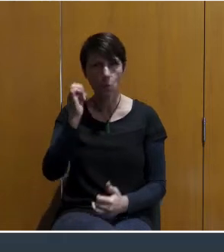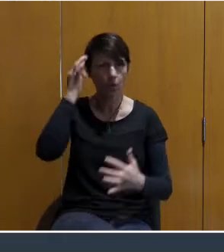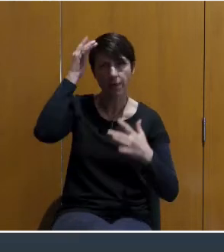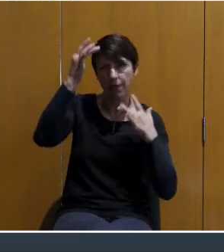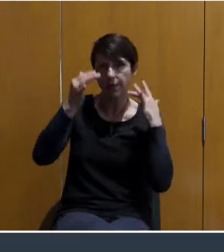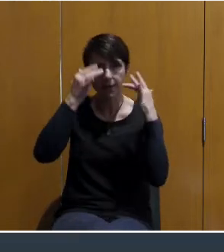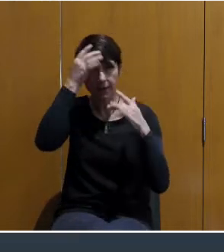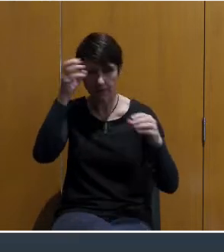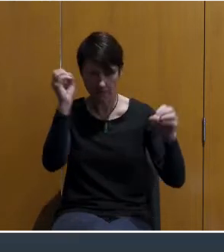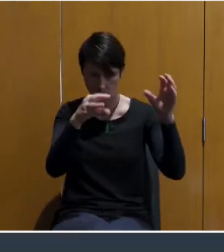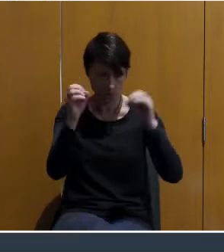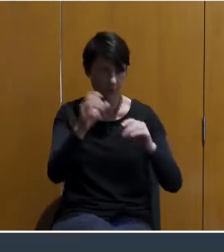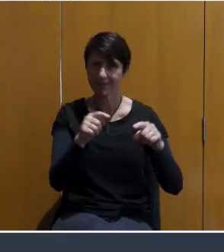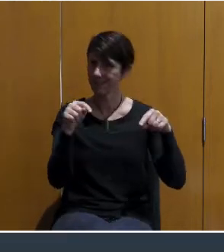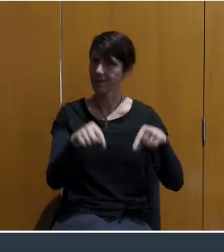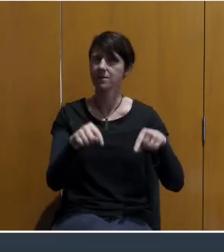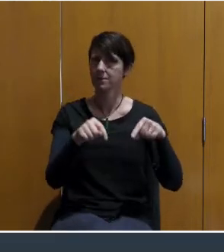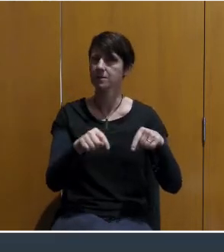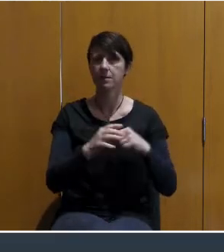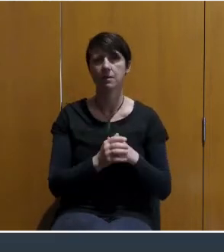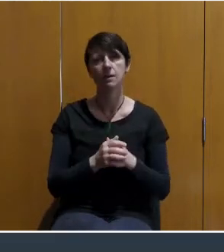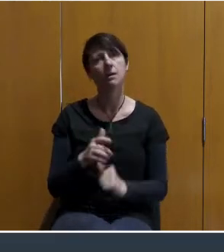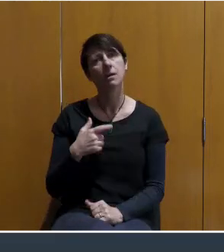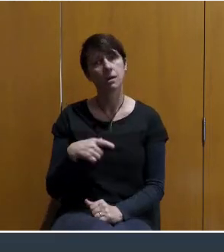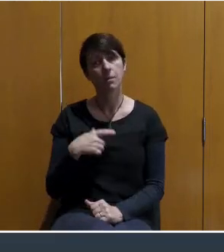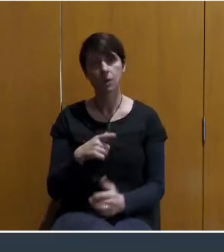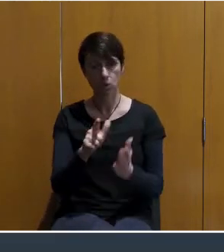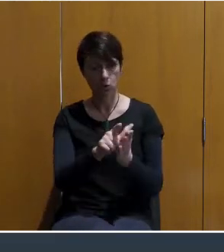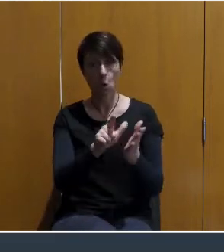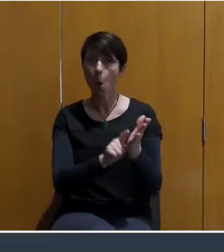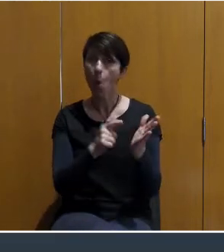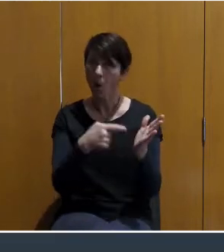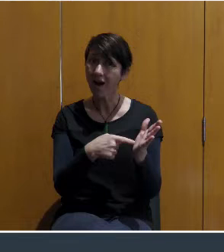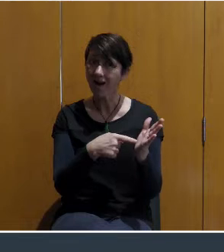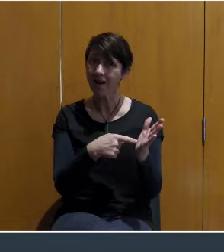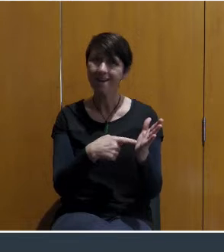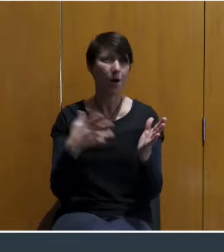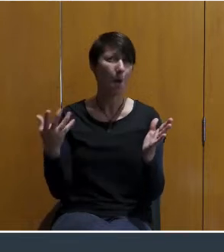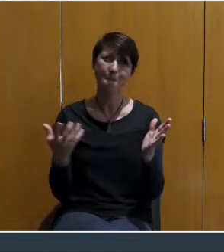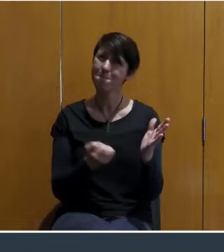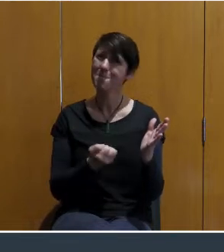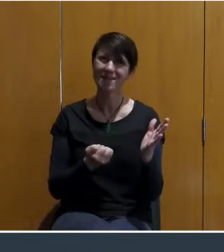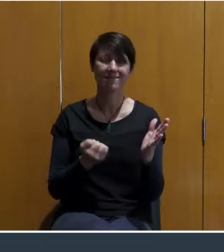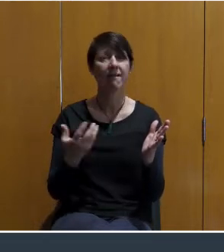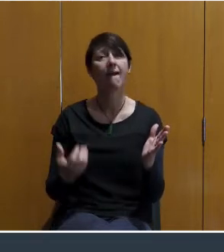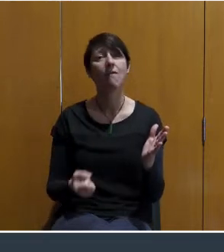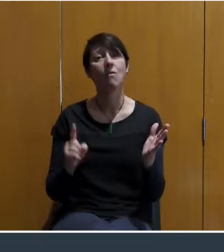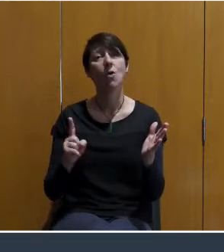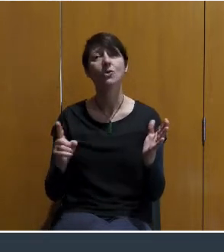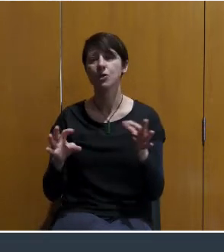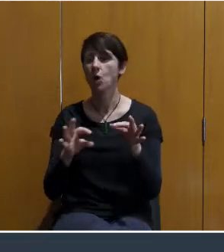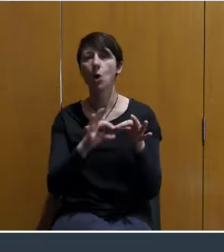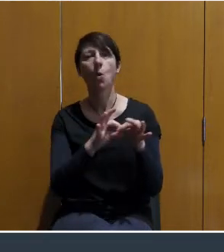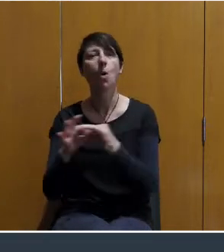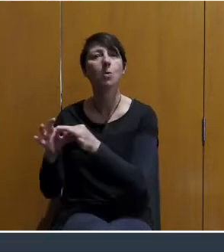that a law is only as good as cooperation, because without cooperation,